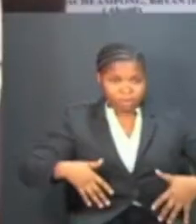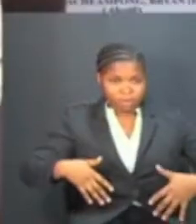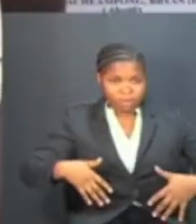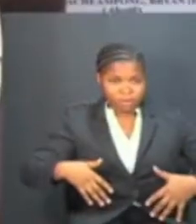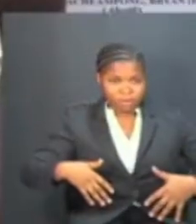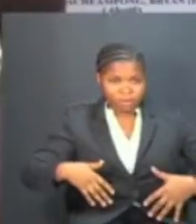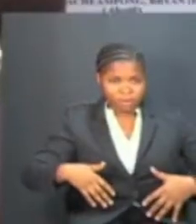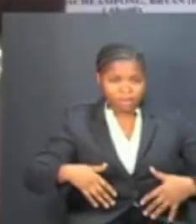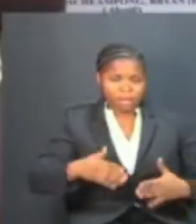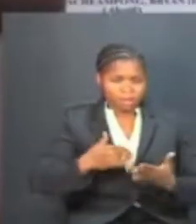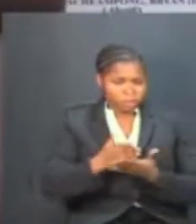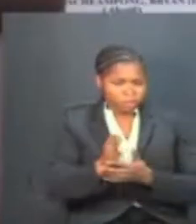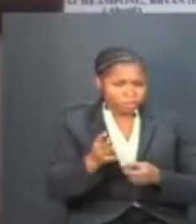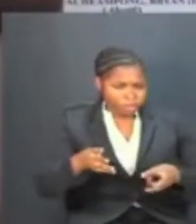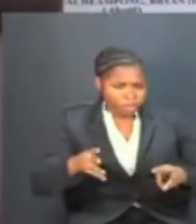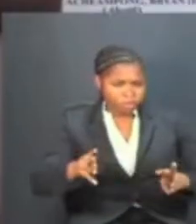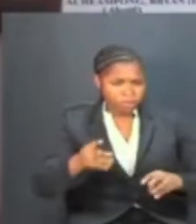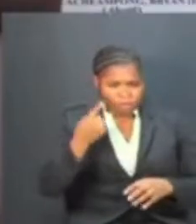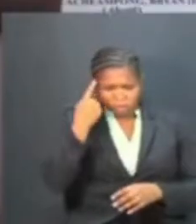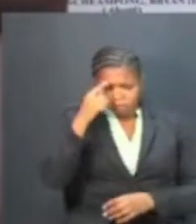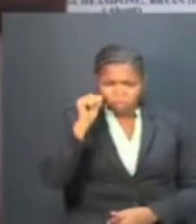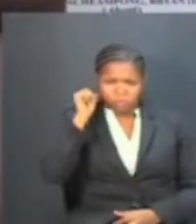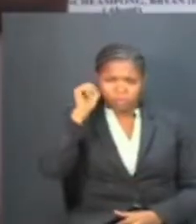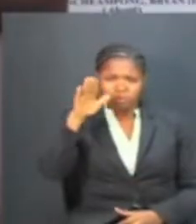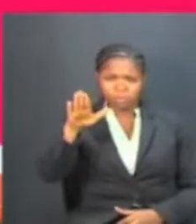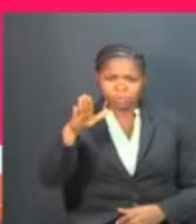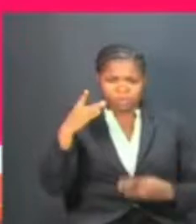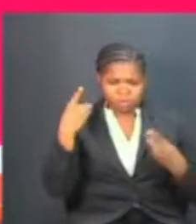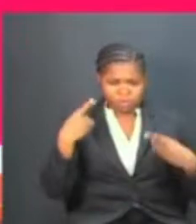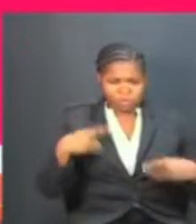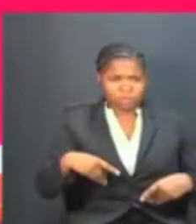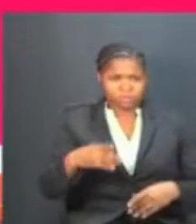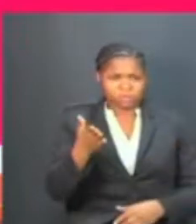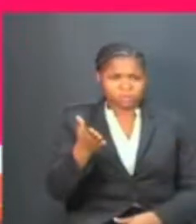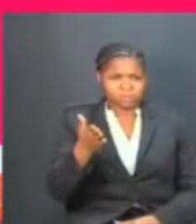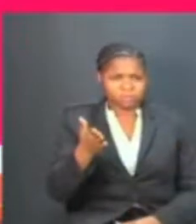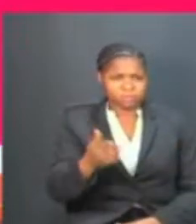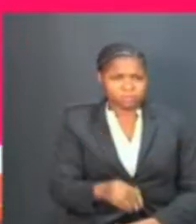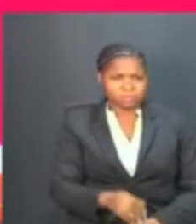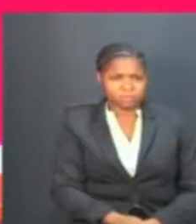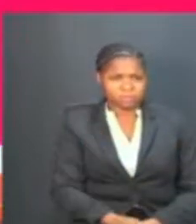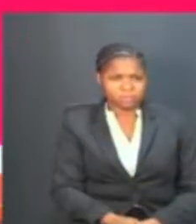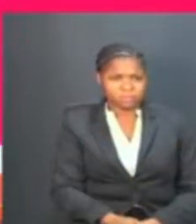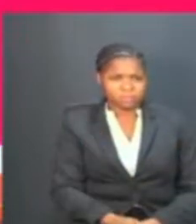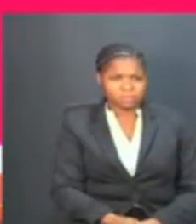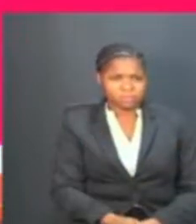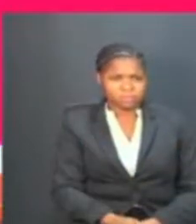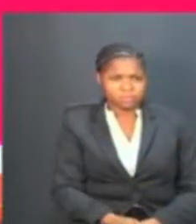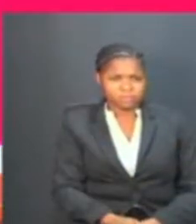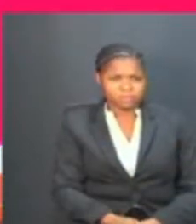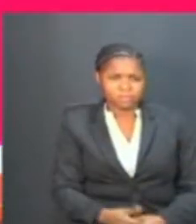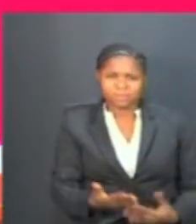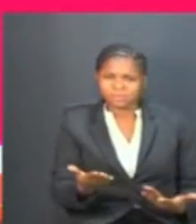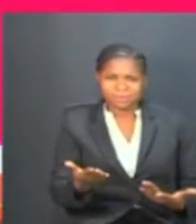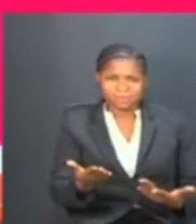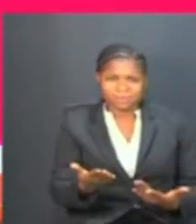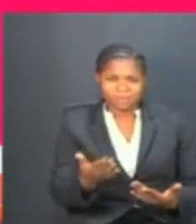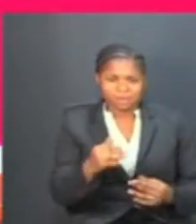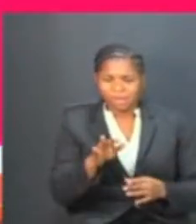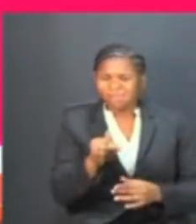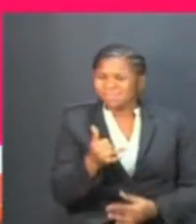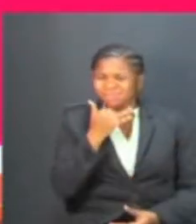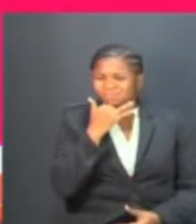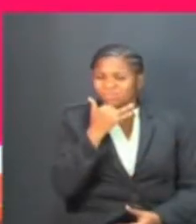Habib, you are right, but so long as you said as a woman, I mean, you know it is